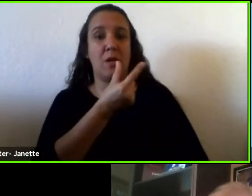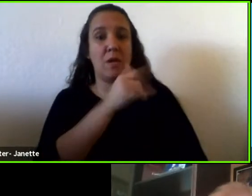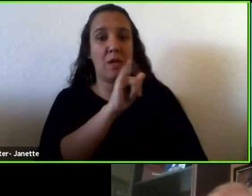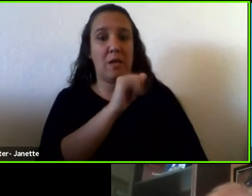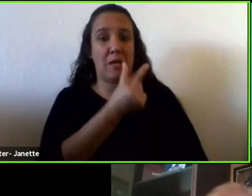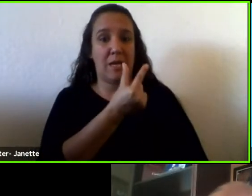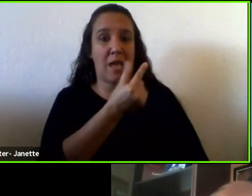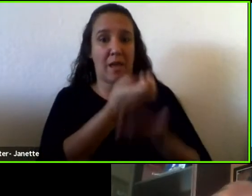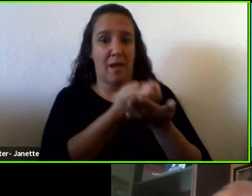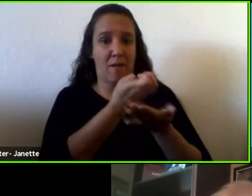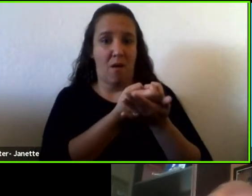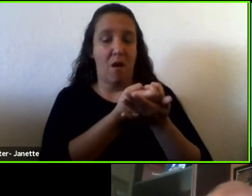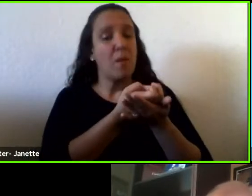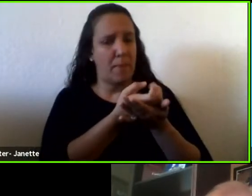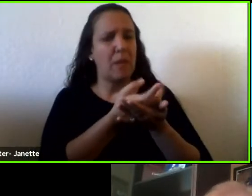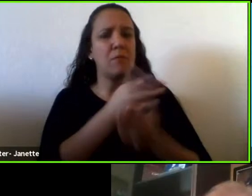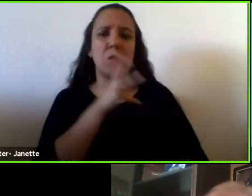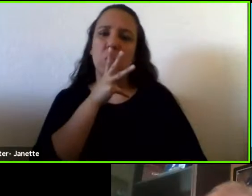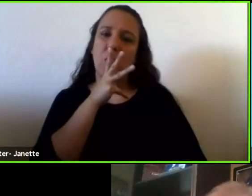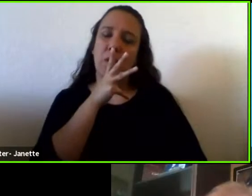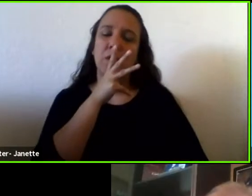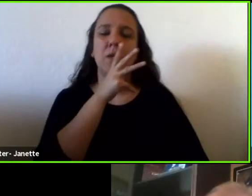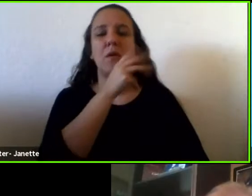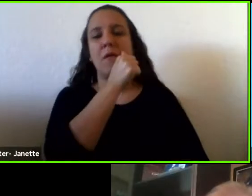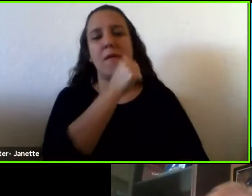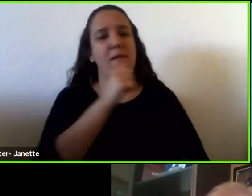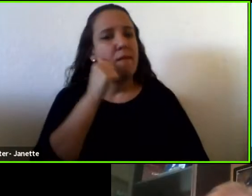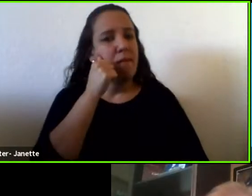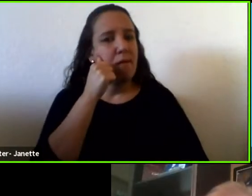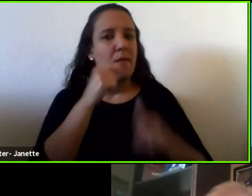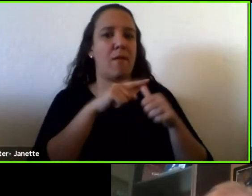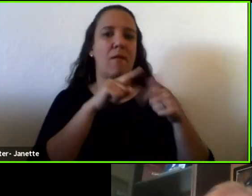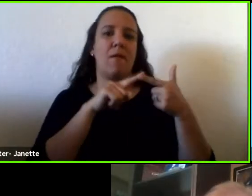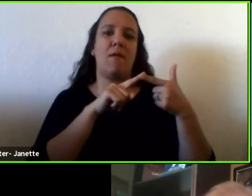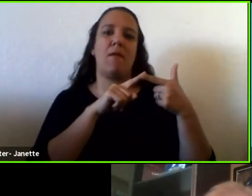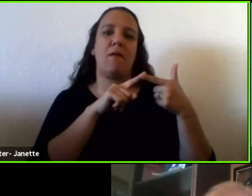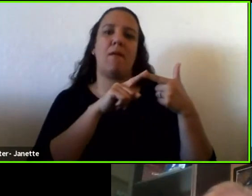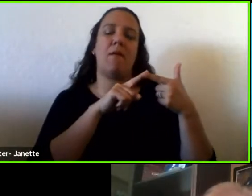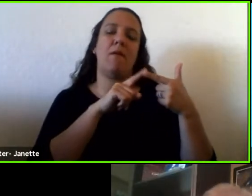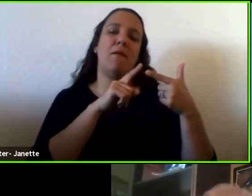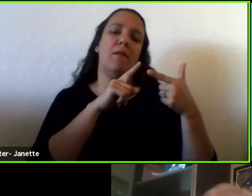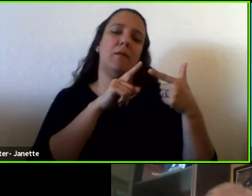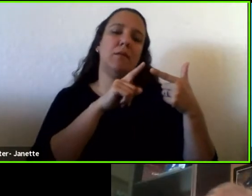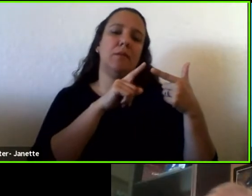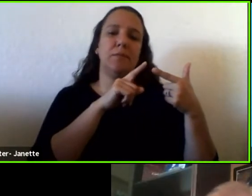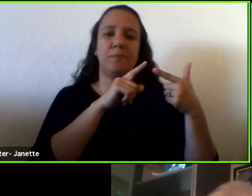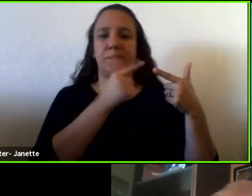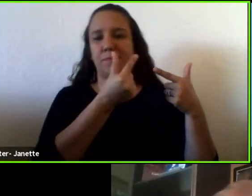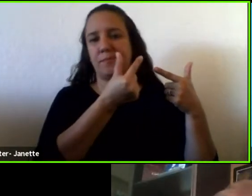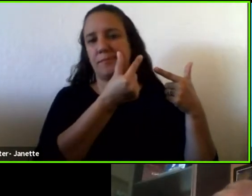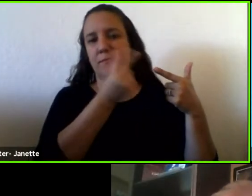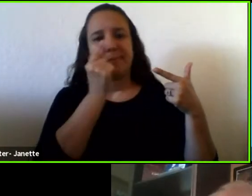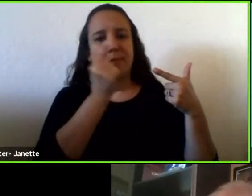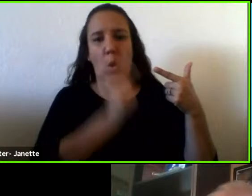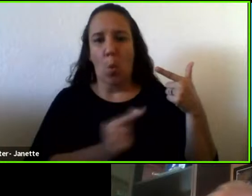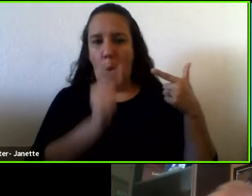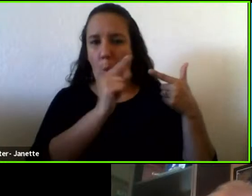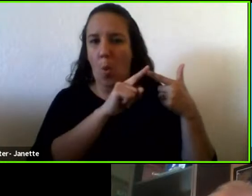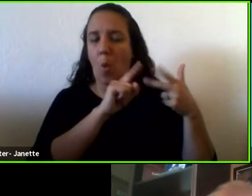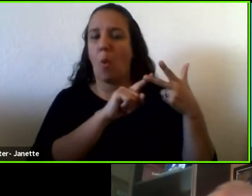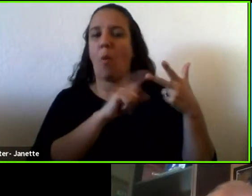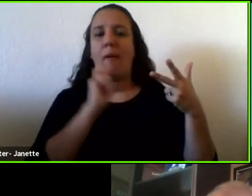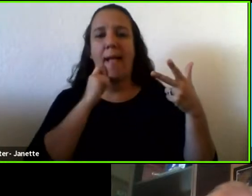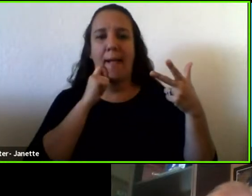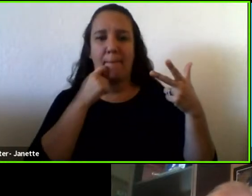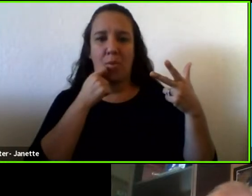of course, Amazon, Google, NVIDIA, companies, Apple just announced a